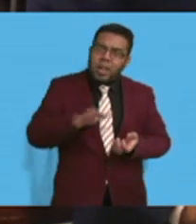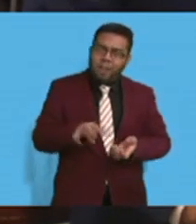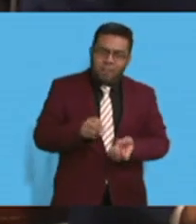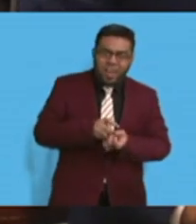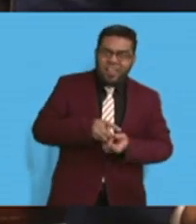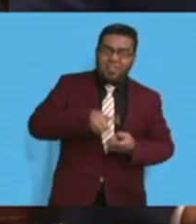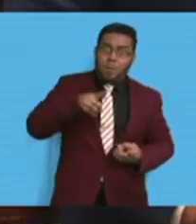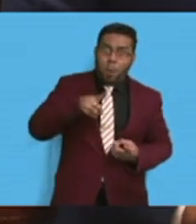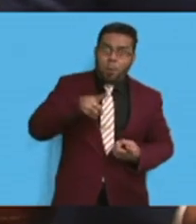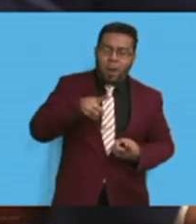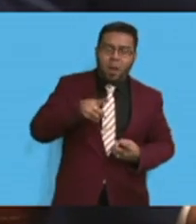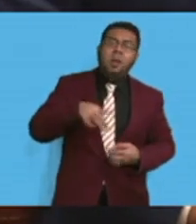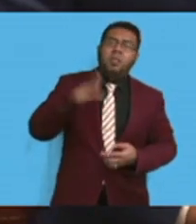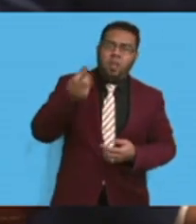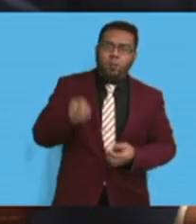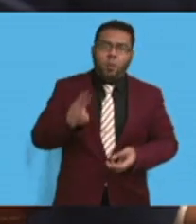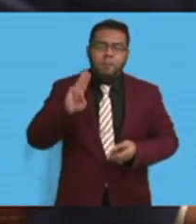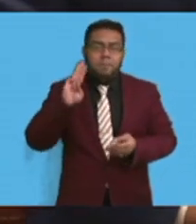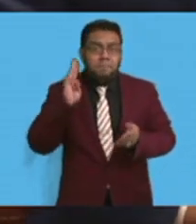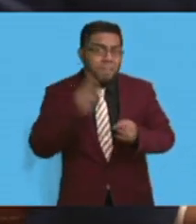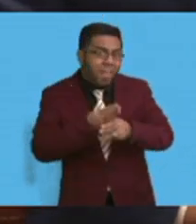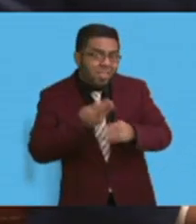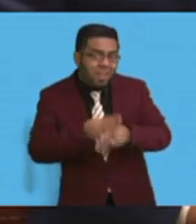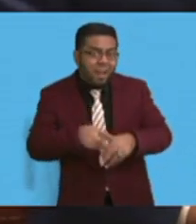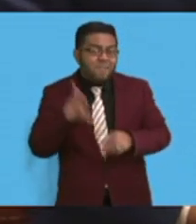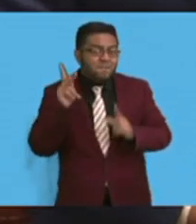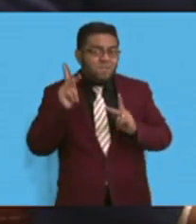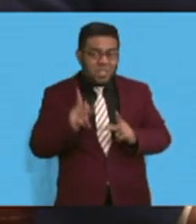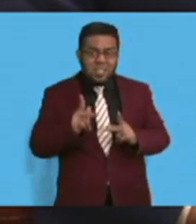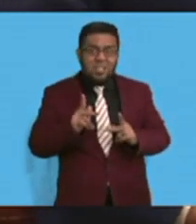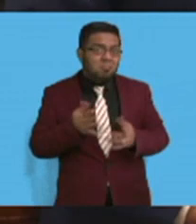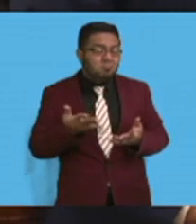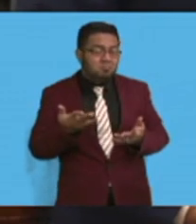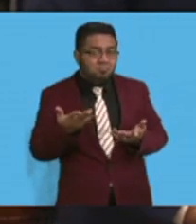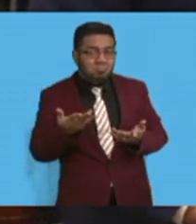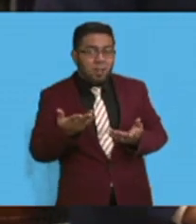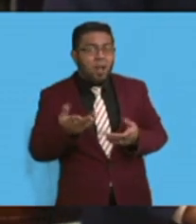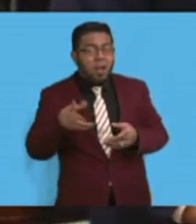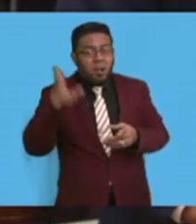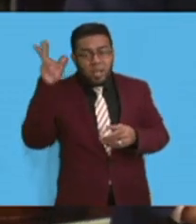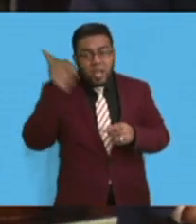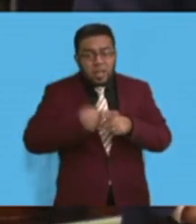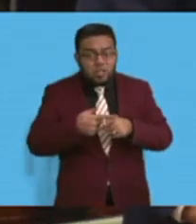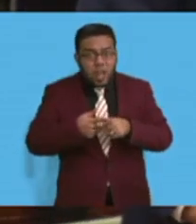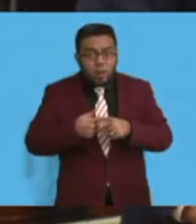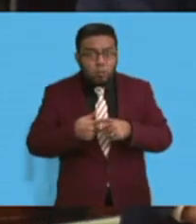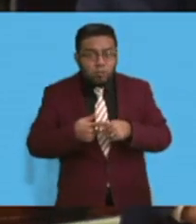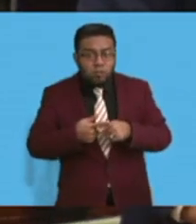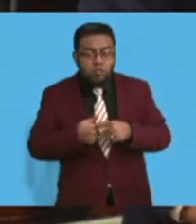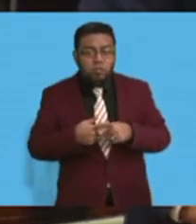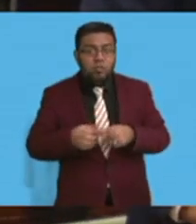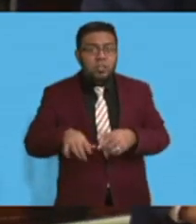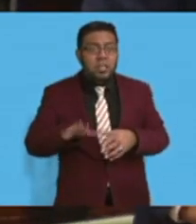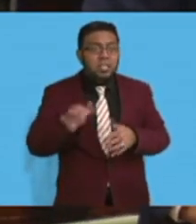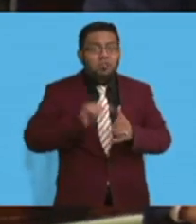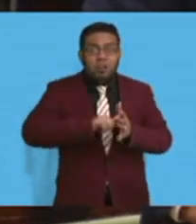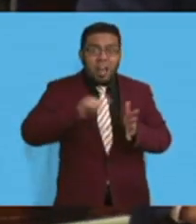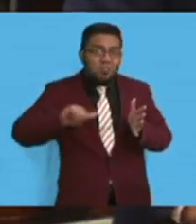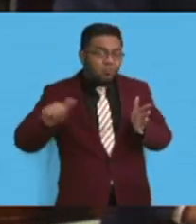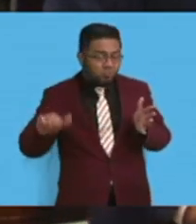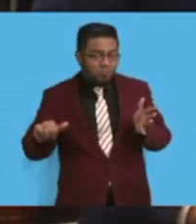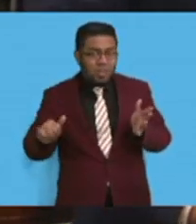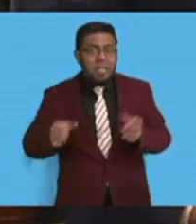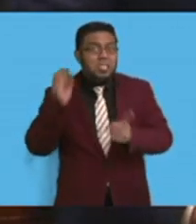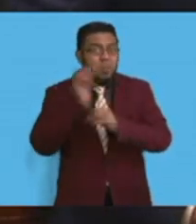to a bachelor's degree in maths, physics, English language and literature, information technology, industrial arts,